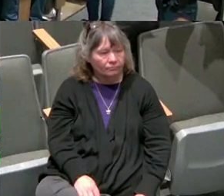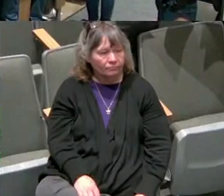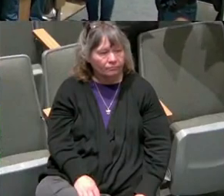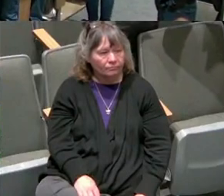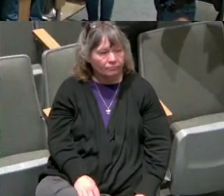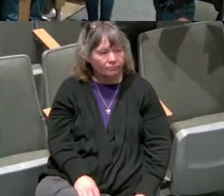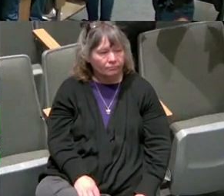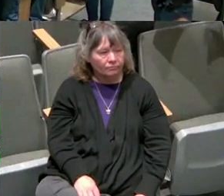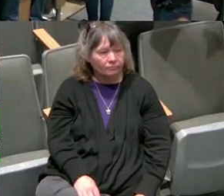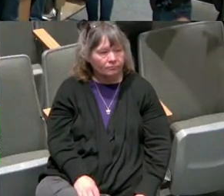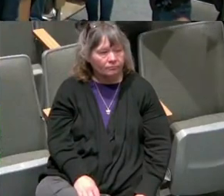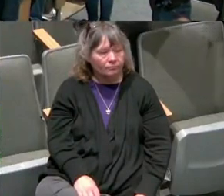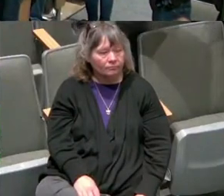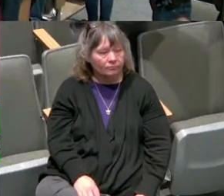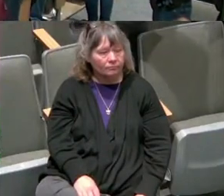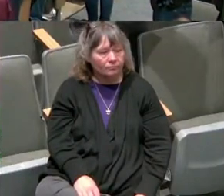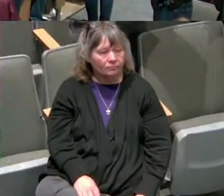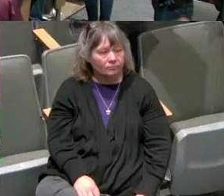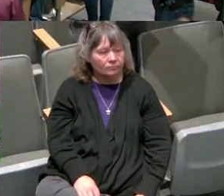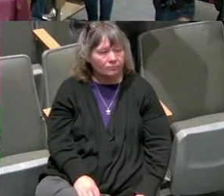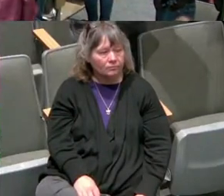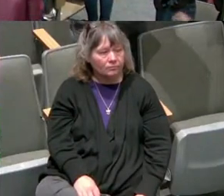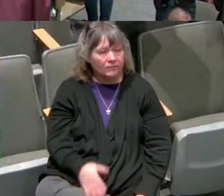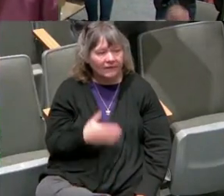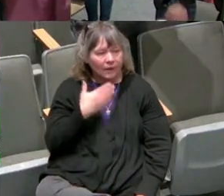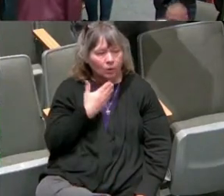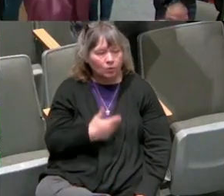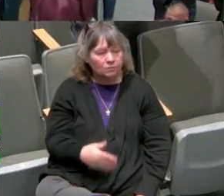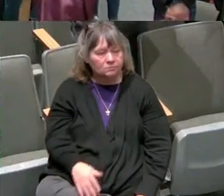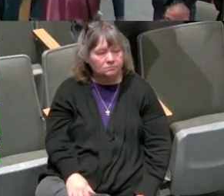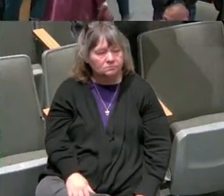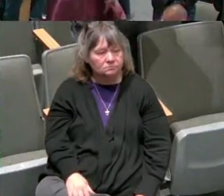five thank you